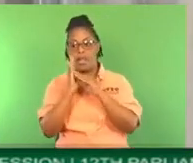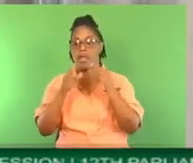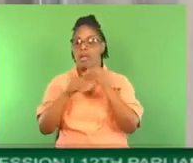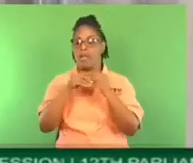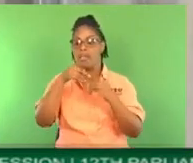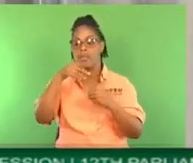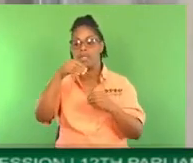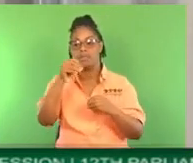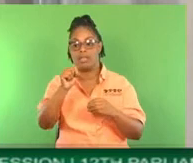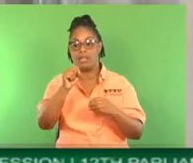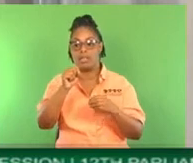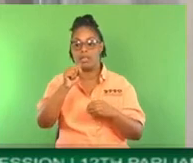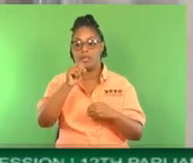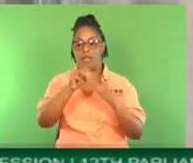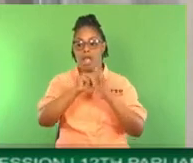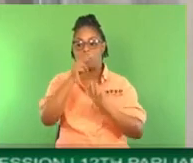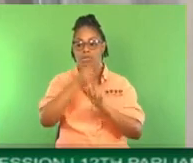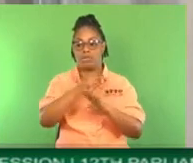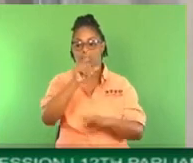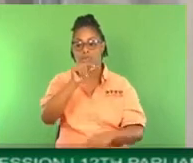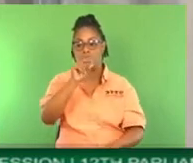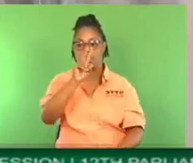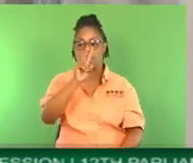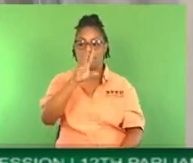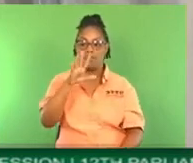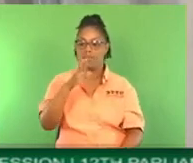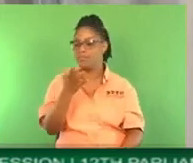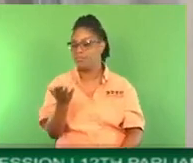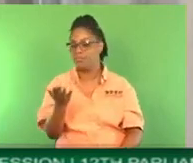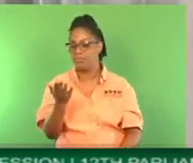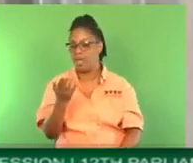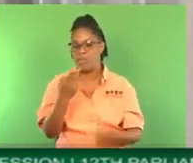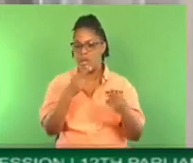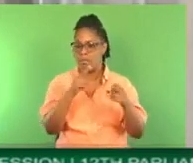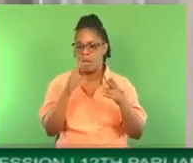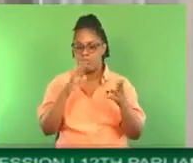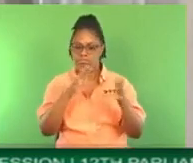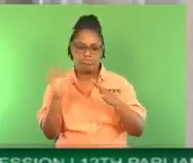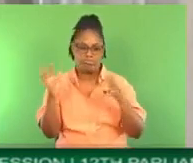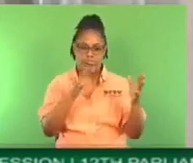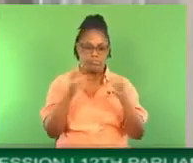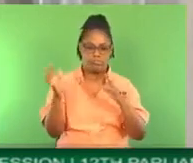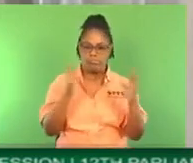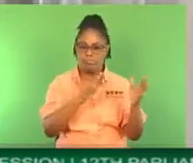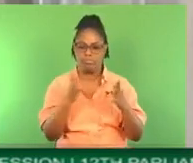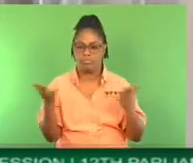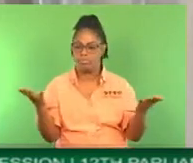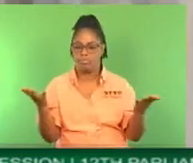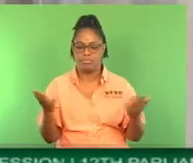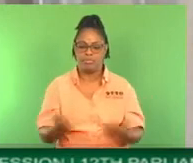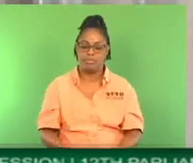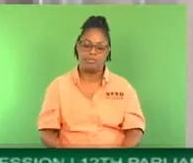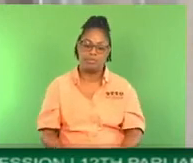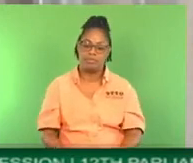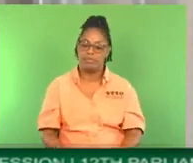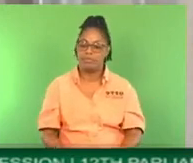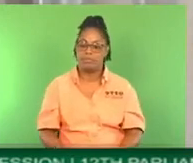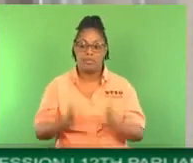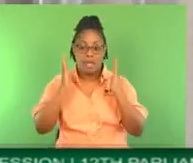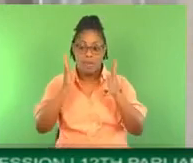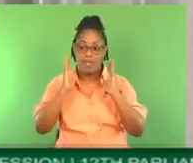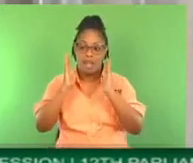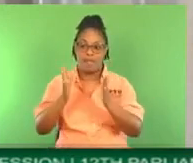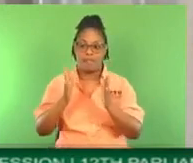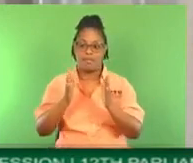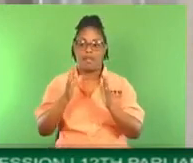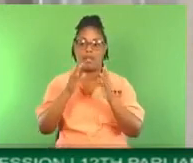March 2025. So what is really going on here? I will lead that information to my colleague who will go more